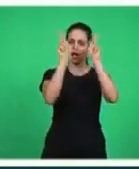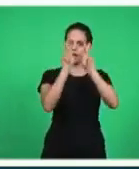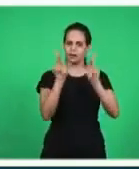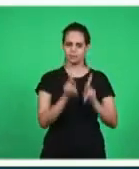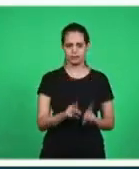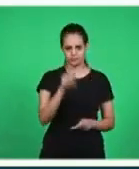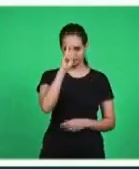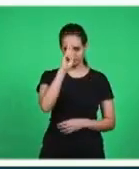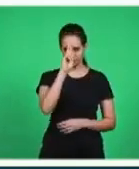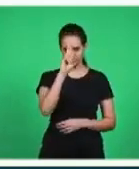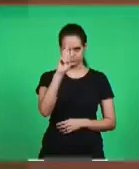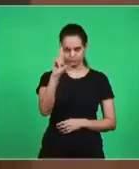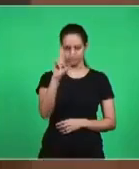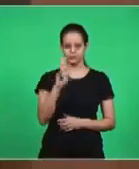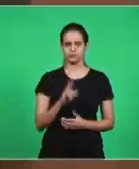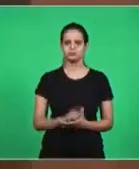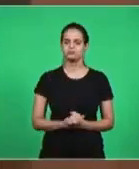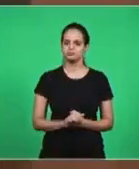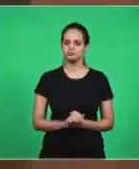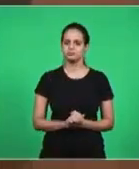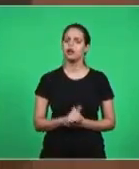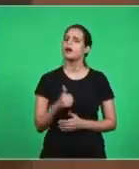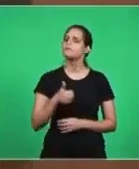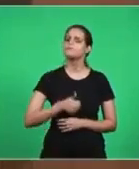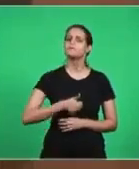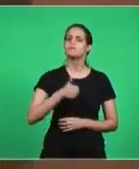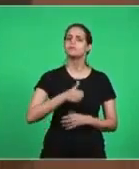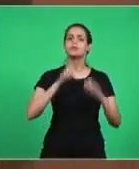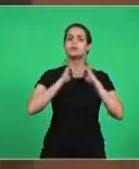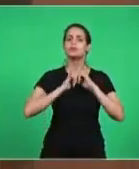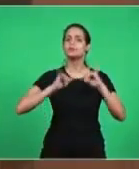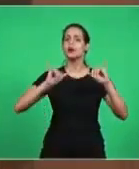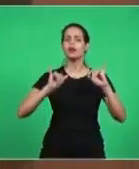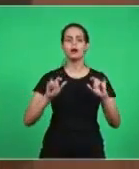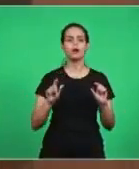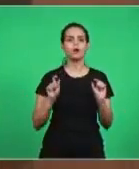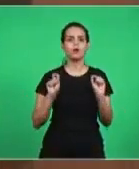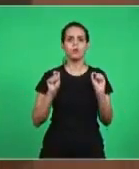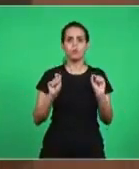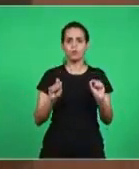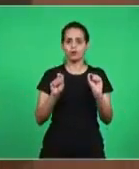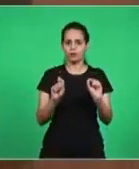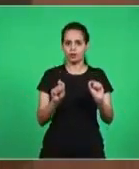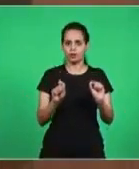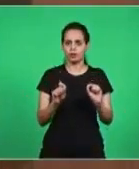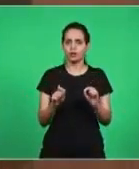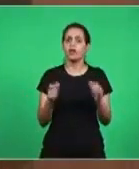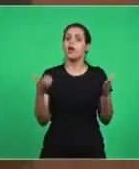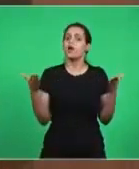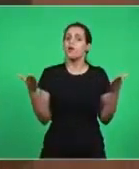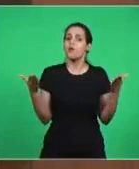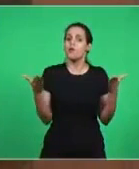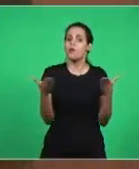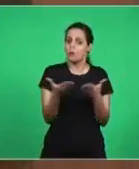brethren, peace of the Lord. And firstly, I'd like to say that today would be